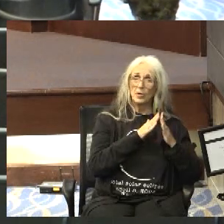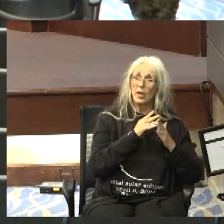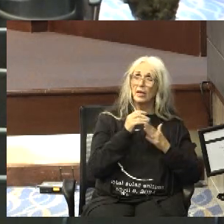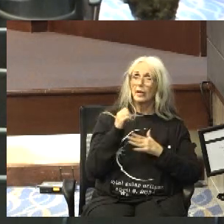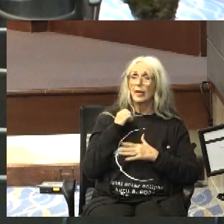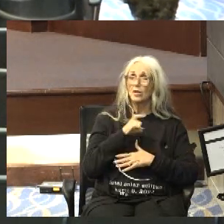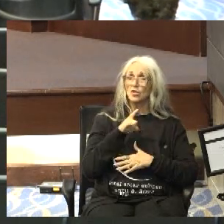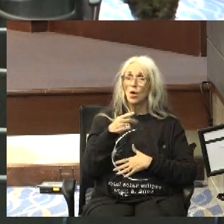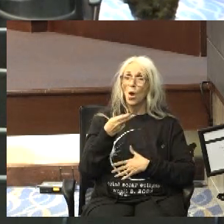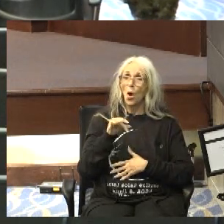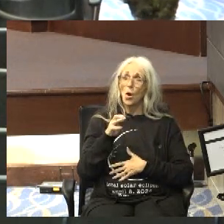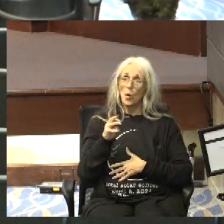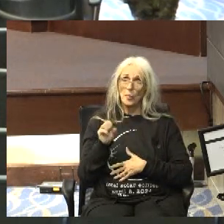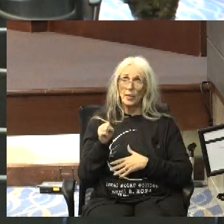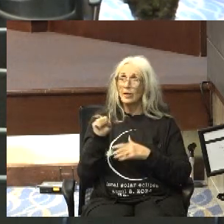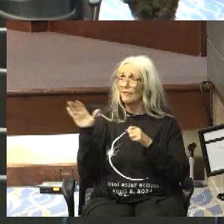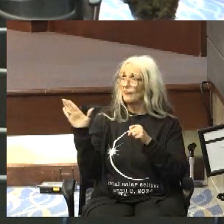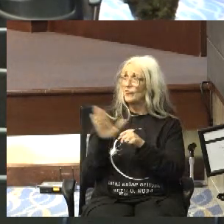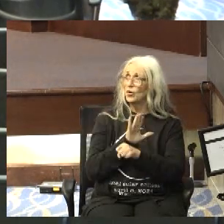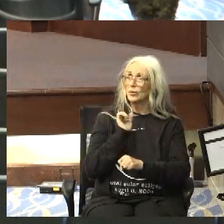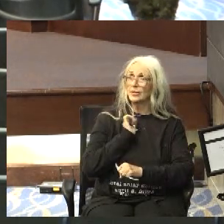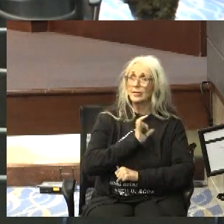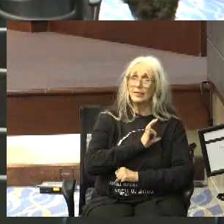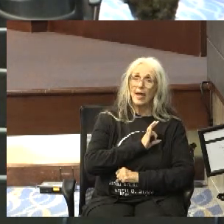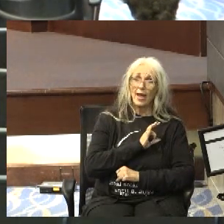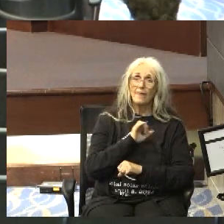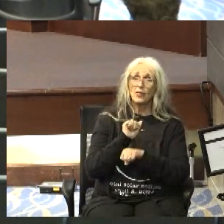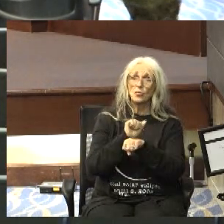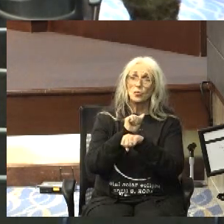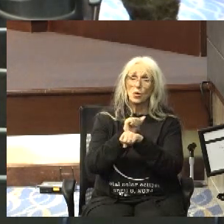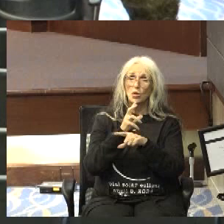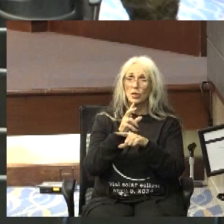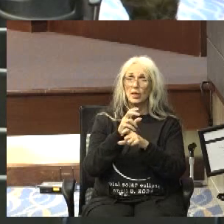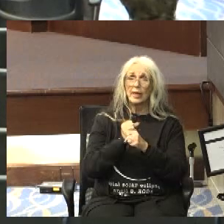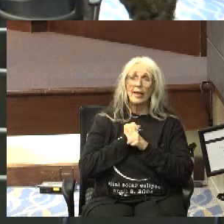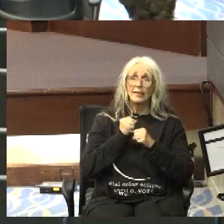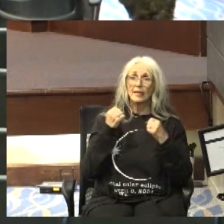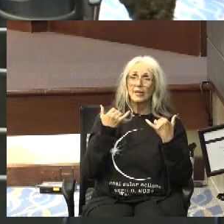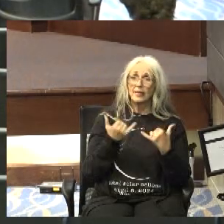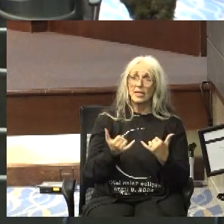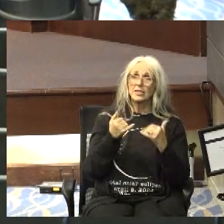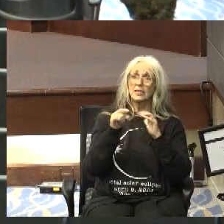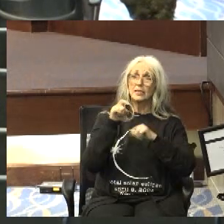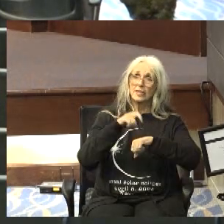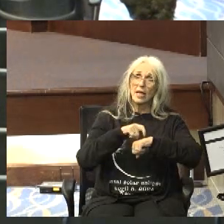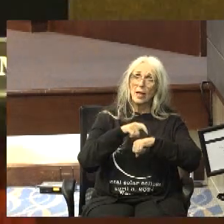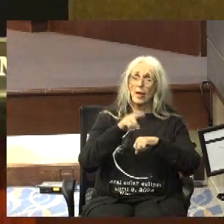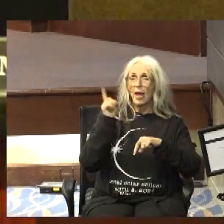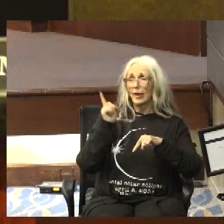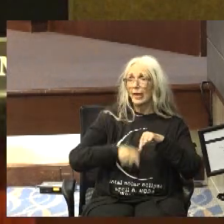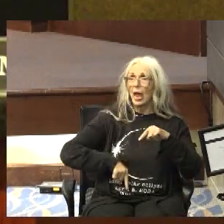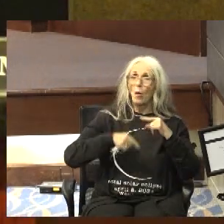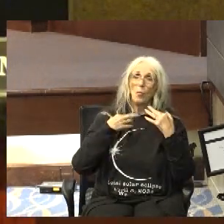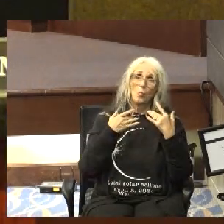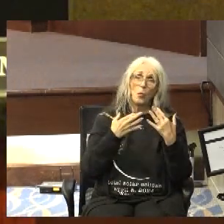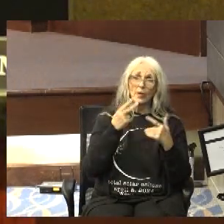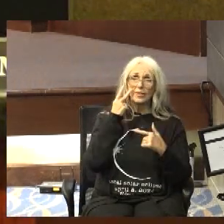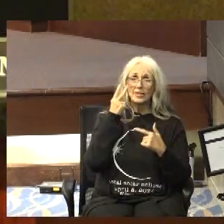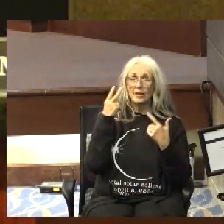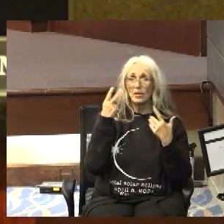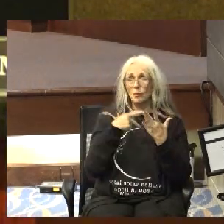said. Thanks to our whole city staff who's worked to get this to this moment. I can't wait to see the